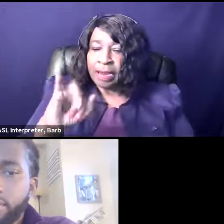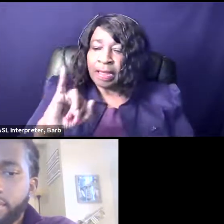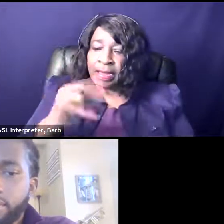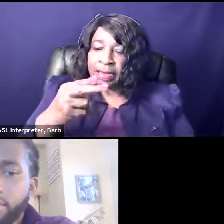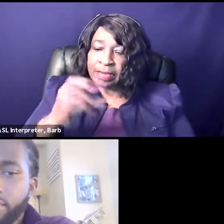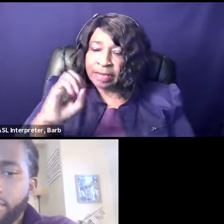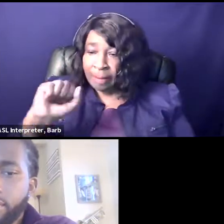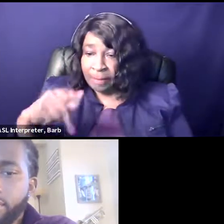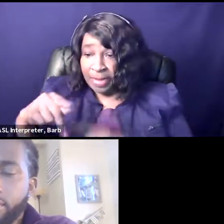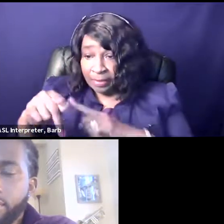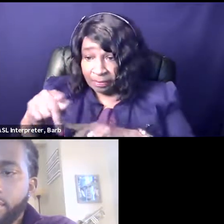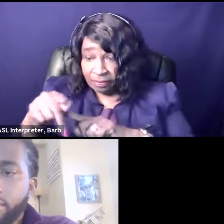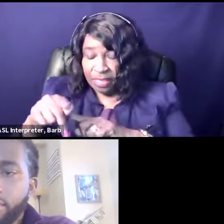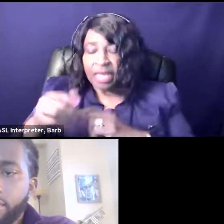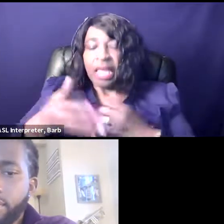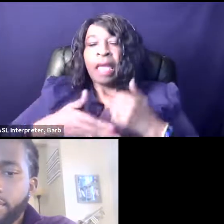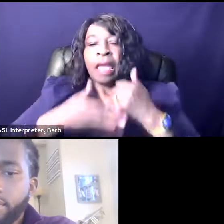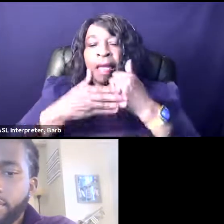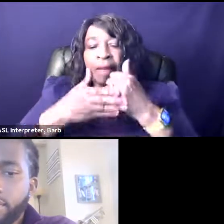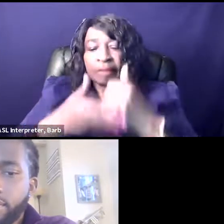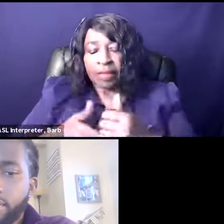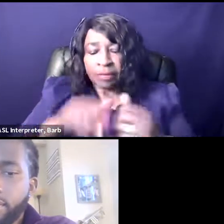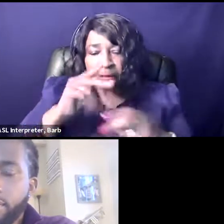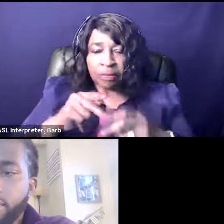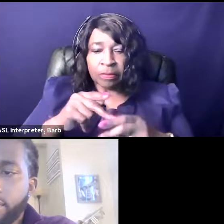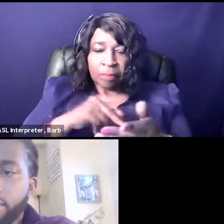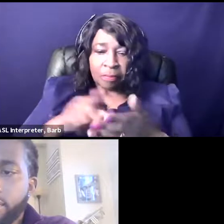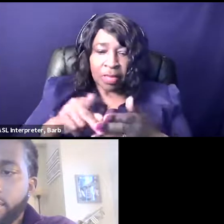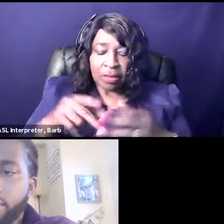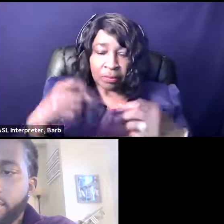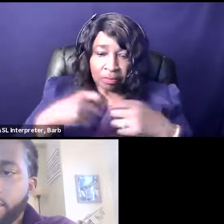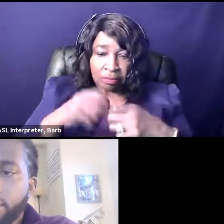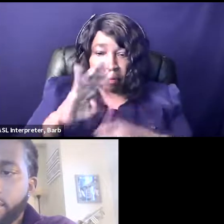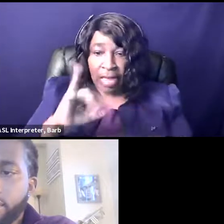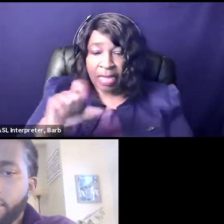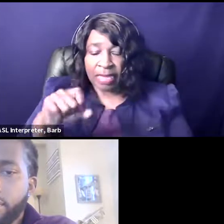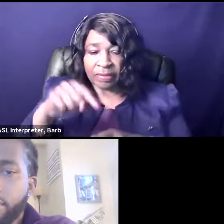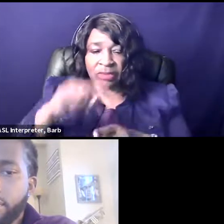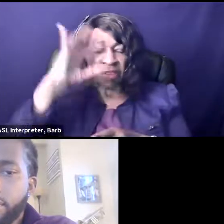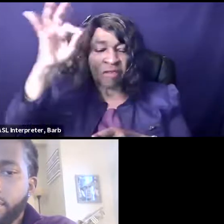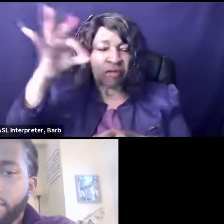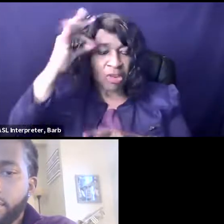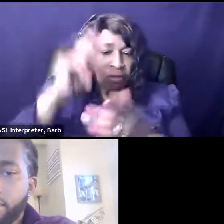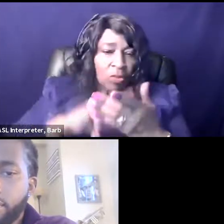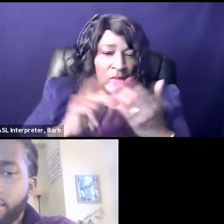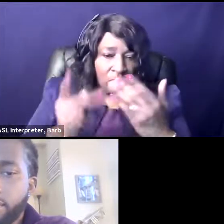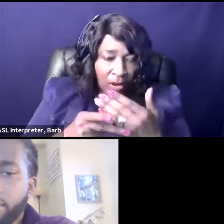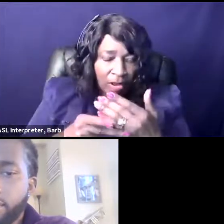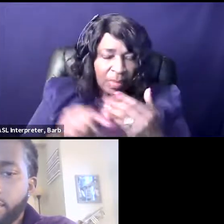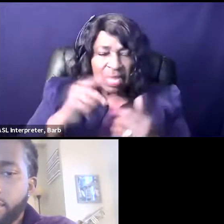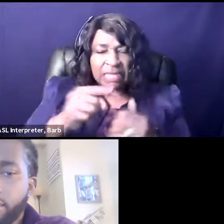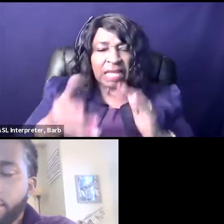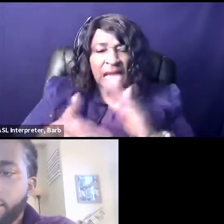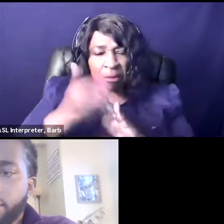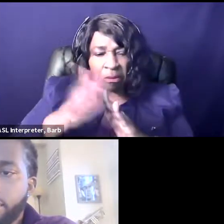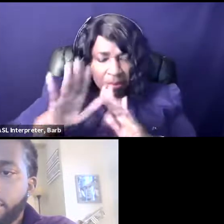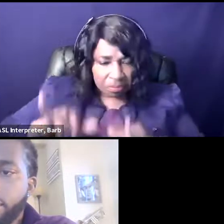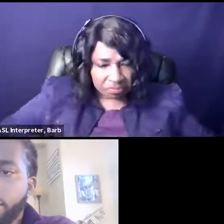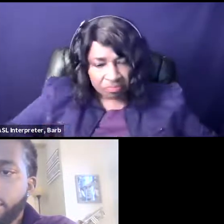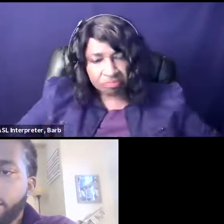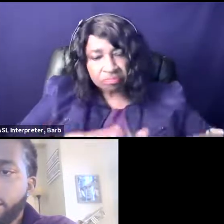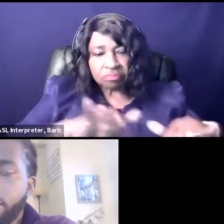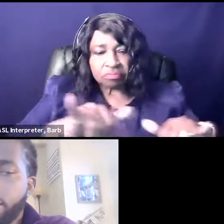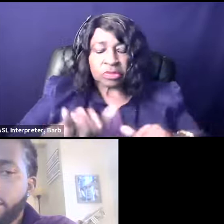helps people pay their utility bills. It's operated, pretty standardized across the country.